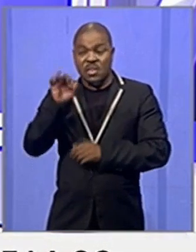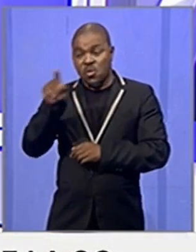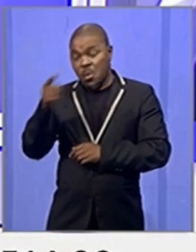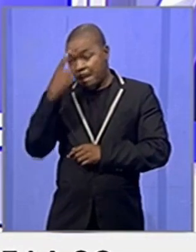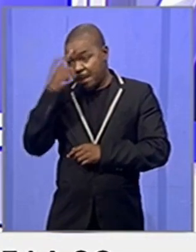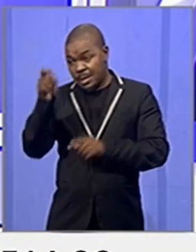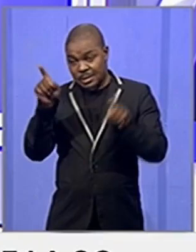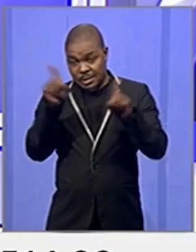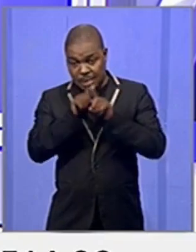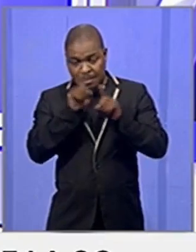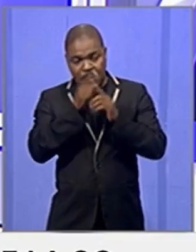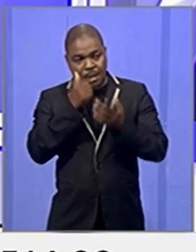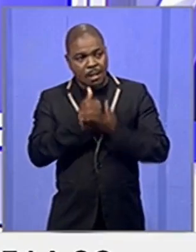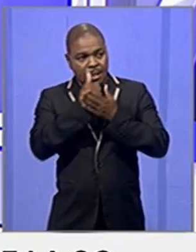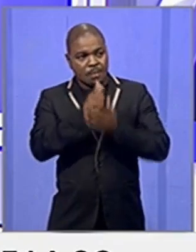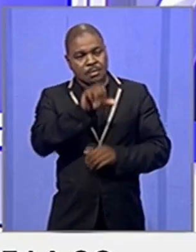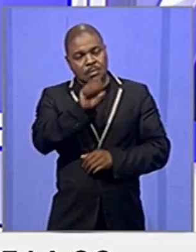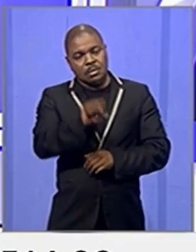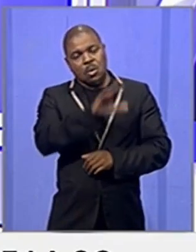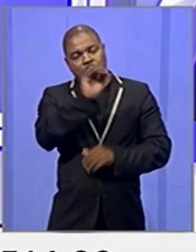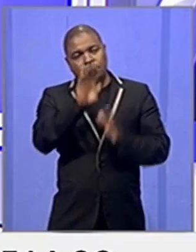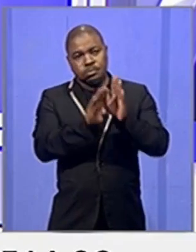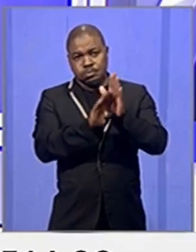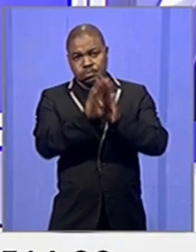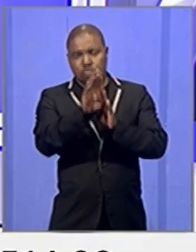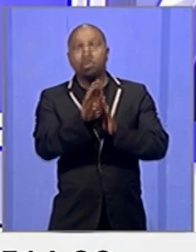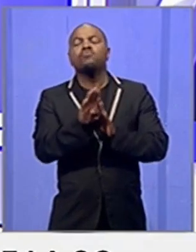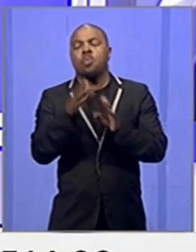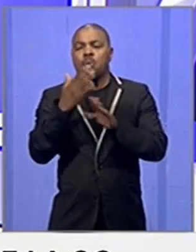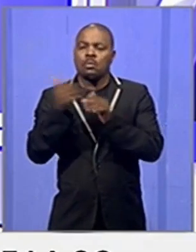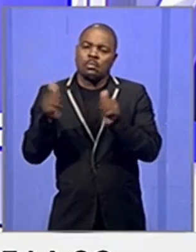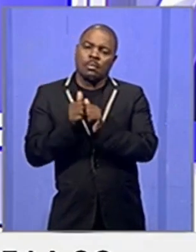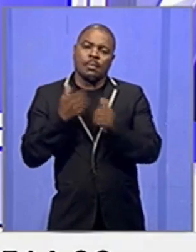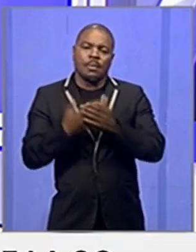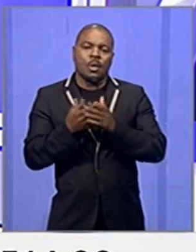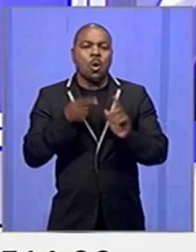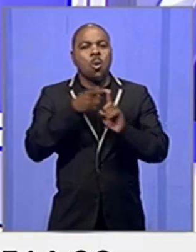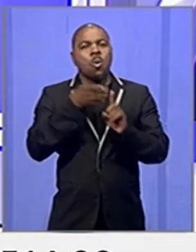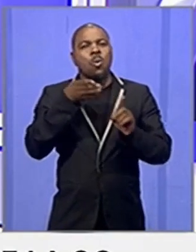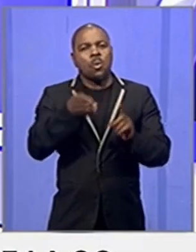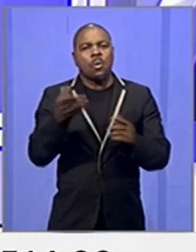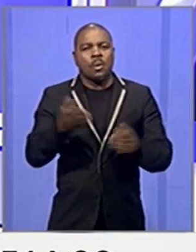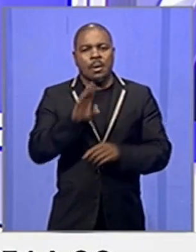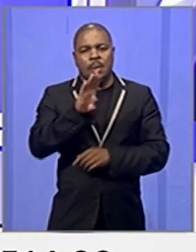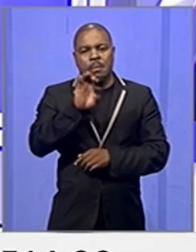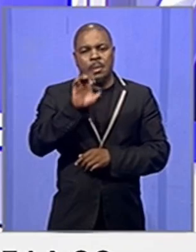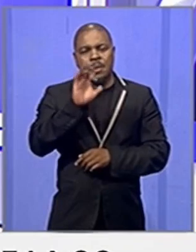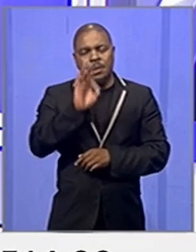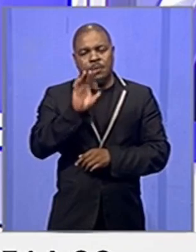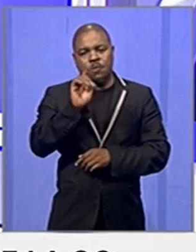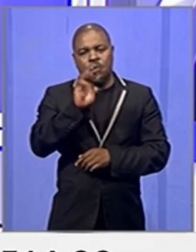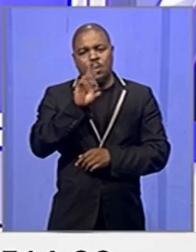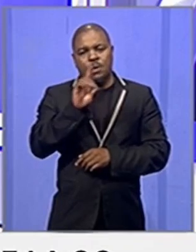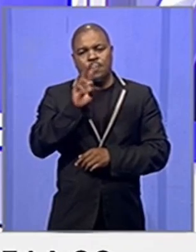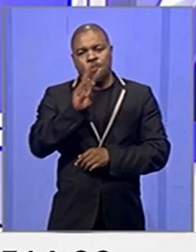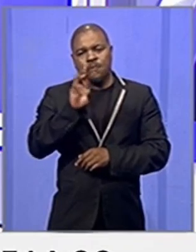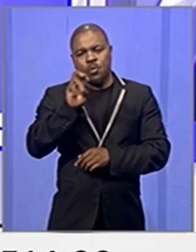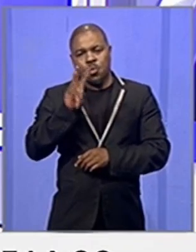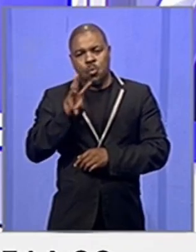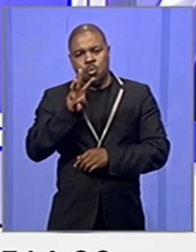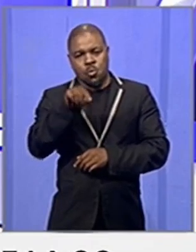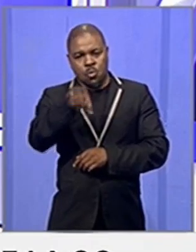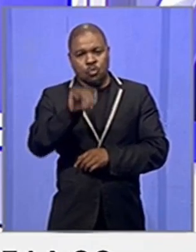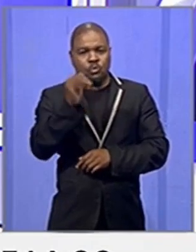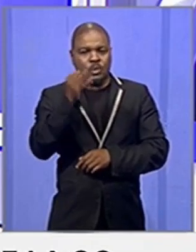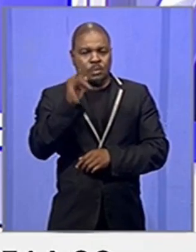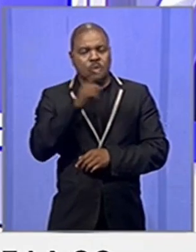meonong e tla lebisang puso le naga kwa katlegong. Steenhuisen o ne a bua kwa Bedford View mo Johannesburg kwa neng a tlhoma letsholo la gagwe la